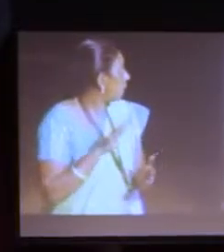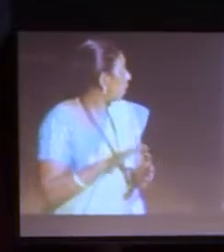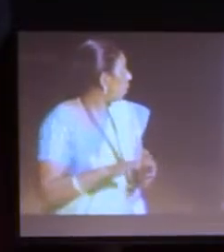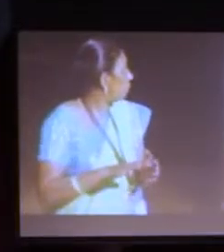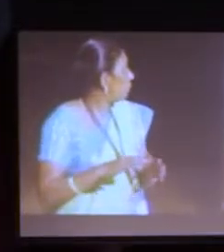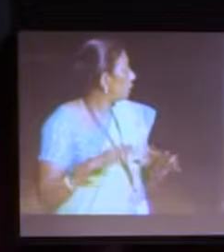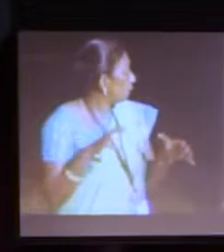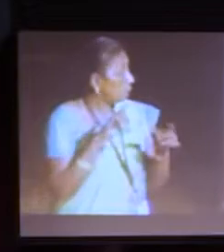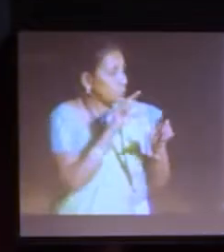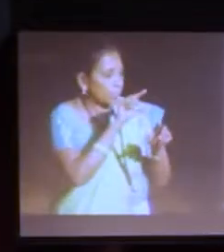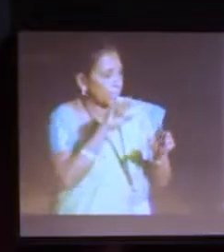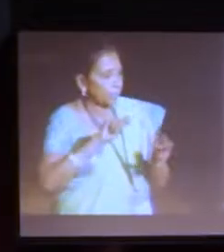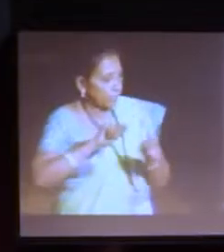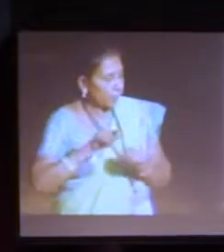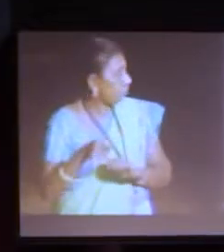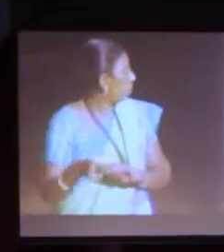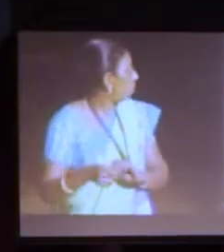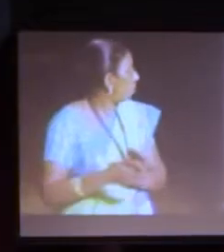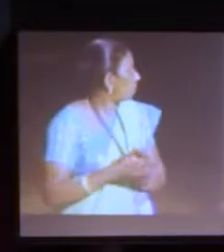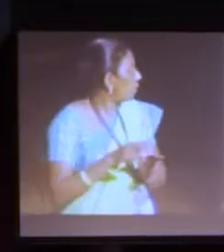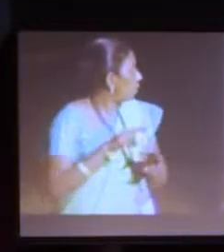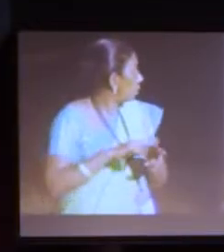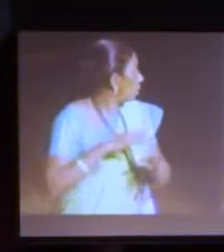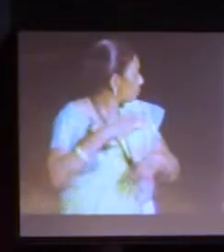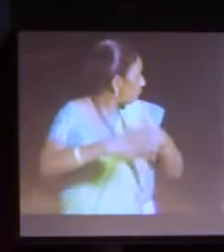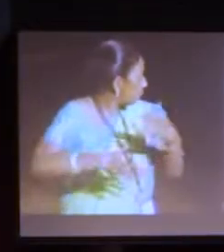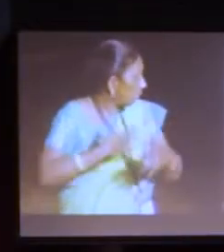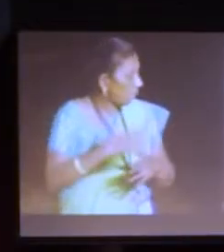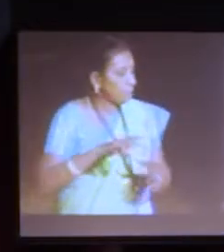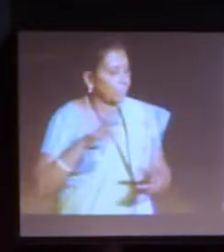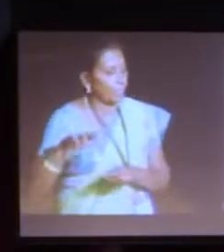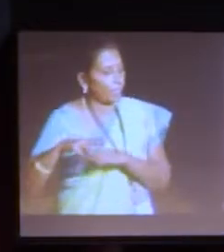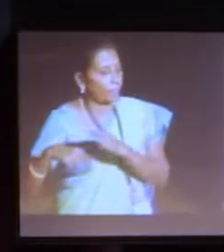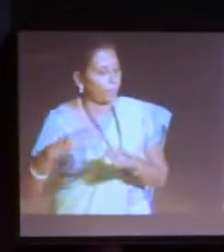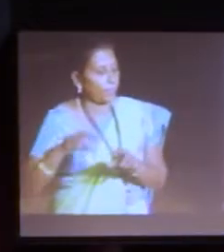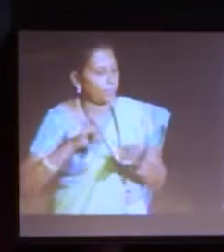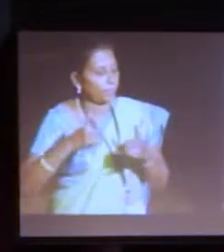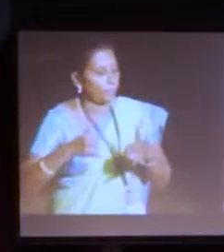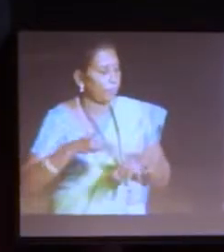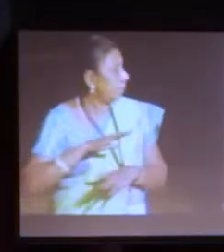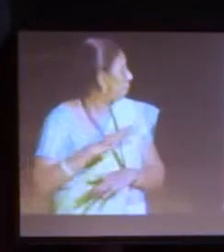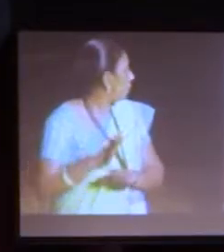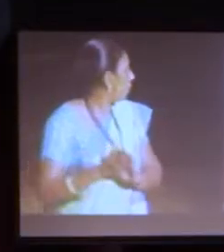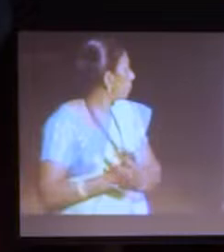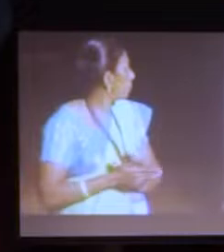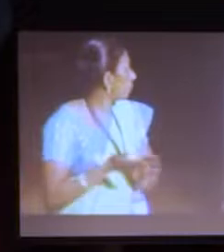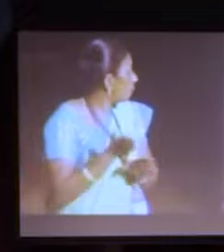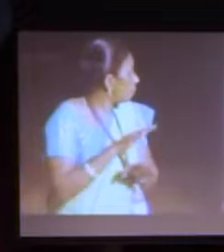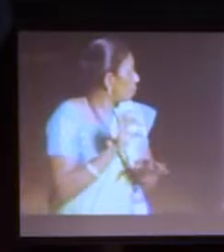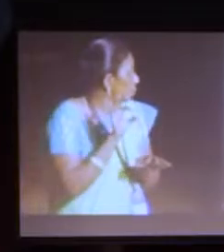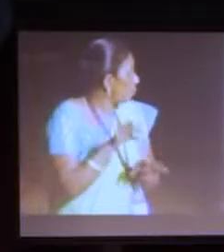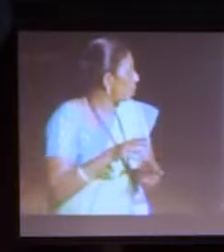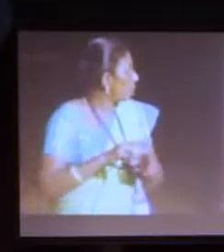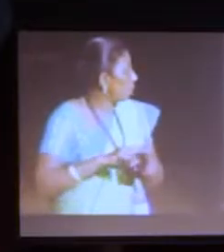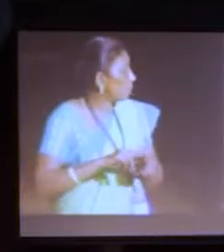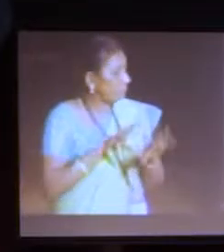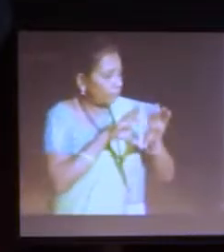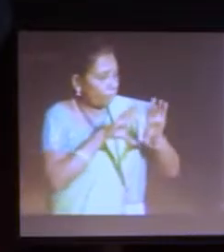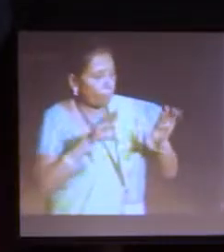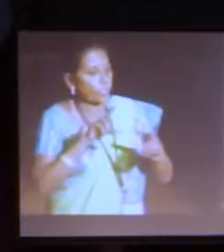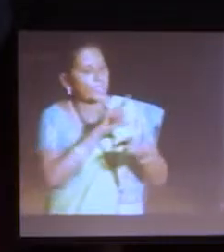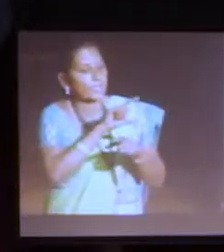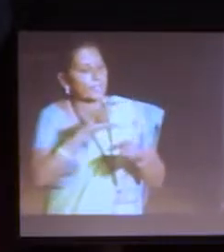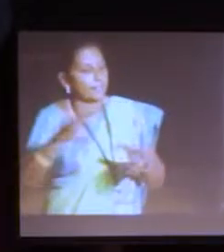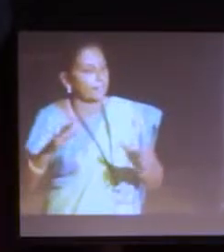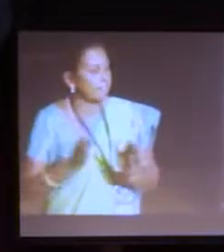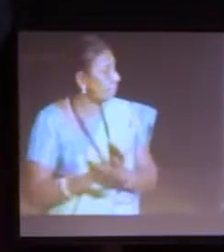have captioning turned on, I use a sign language interpreter, and I also make sure I use the focus settings when I